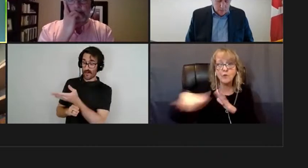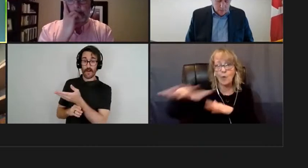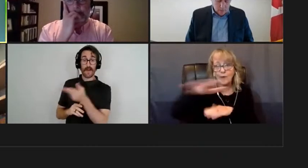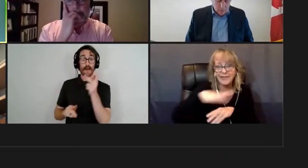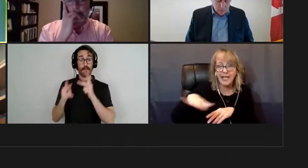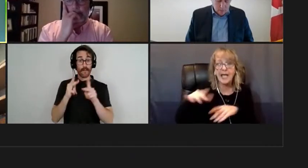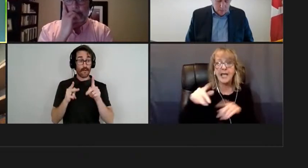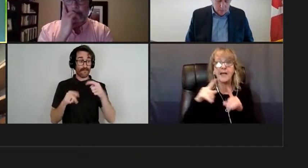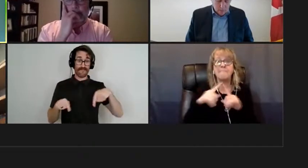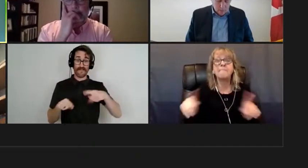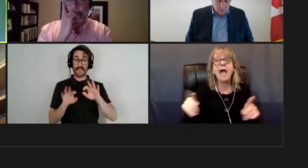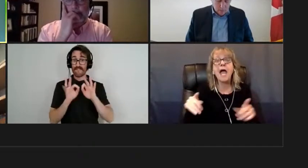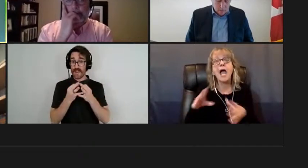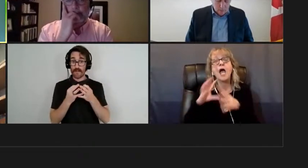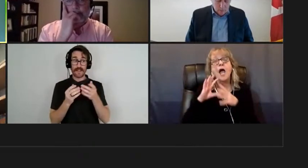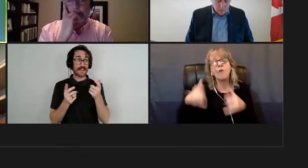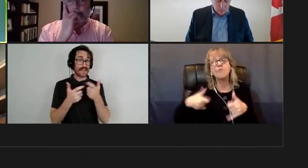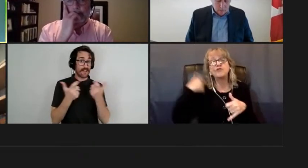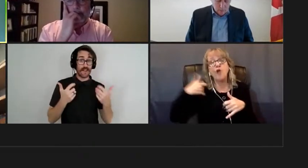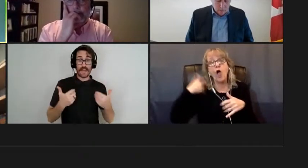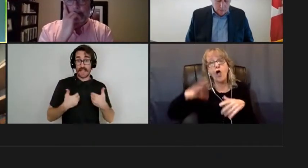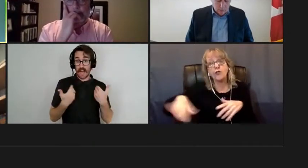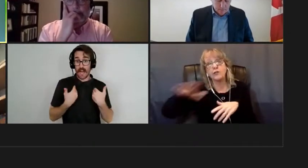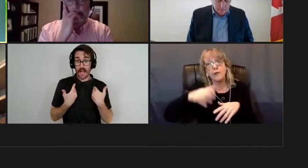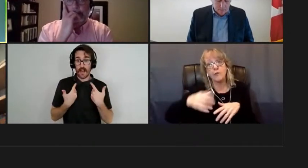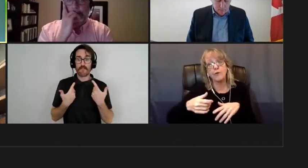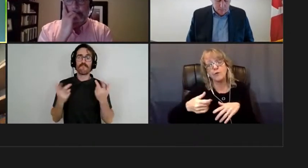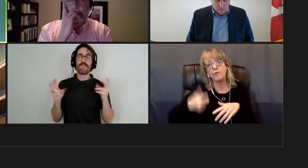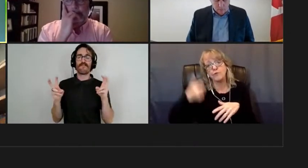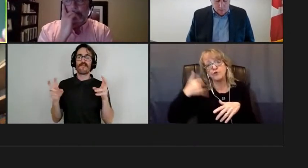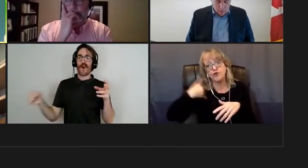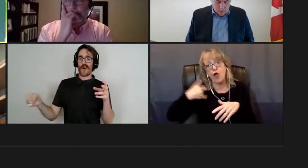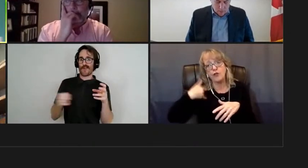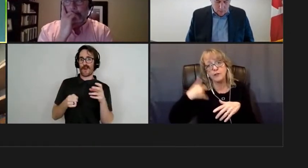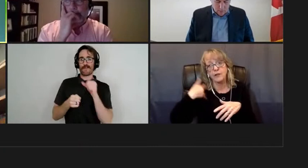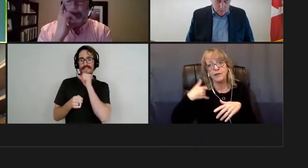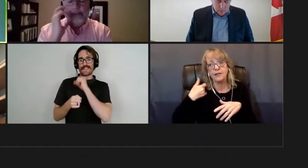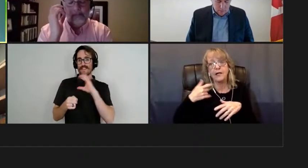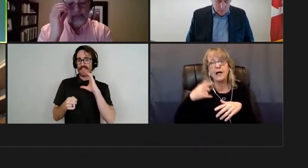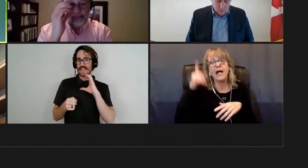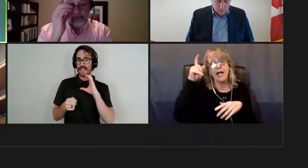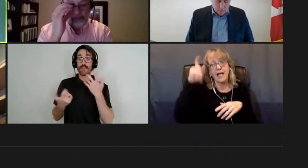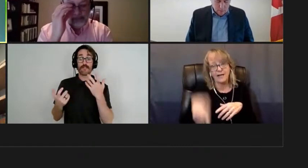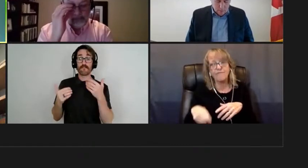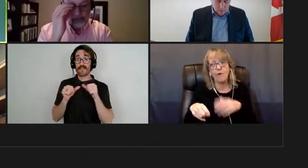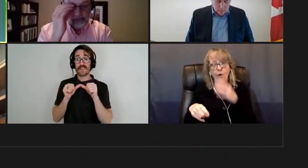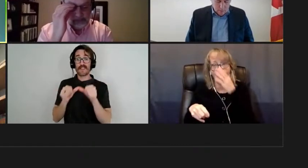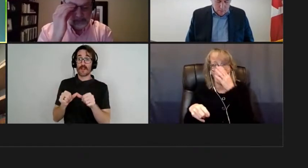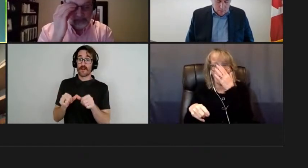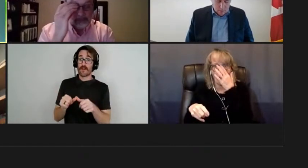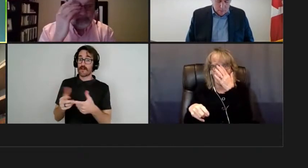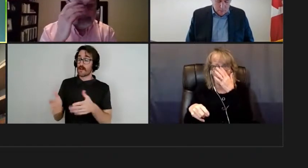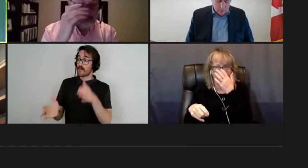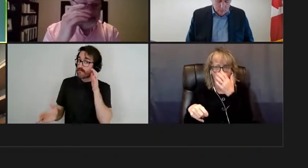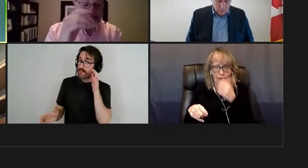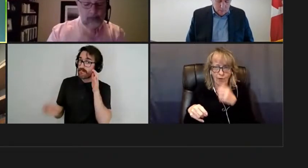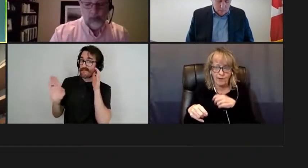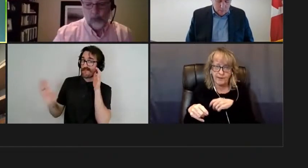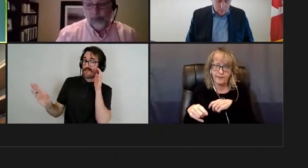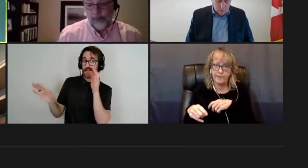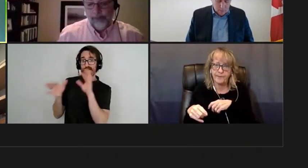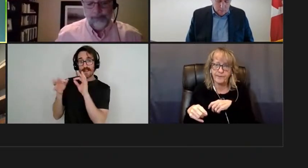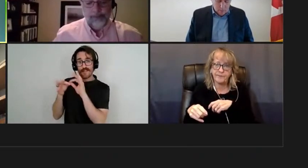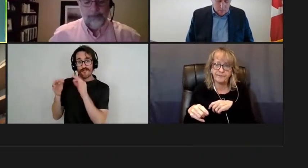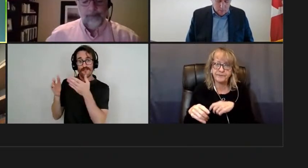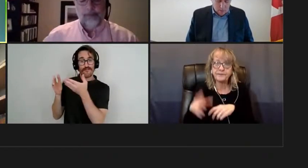community, younger family members, adopt a senior in terms of keeping that ear open. you know, the 80